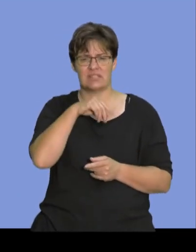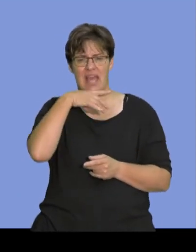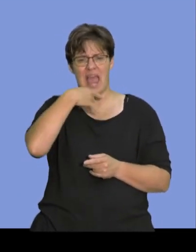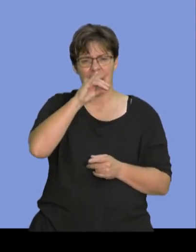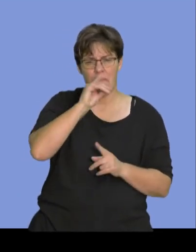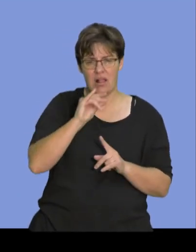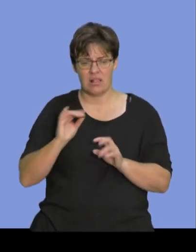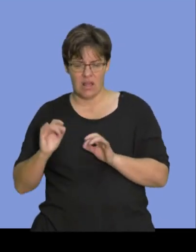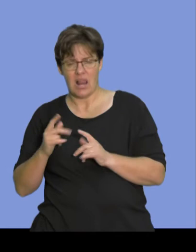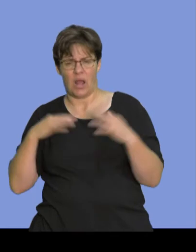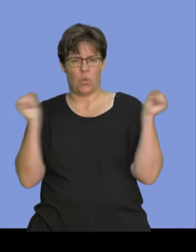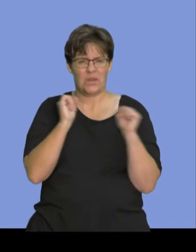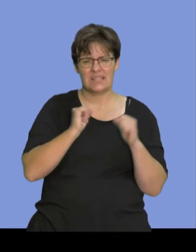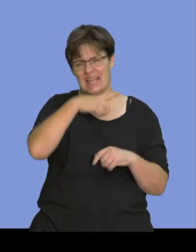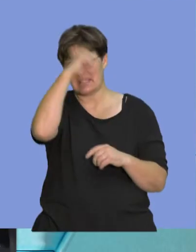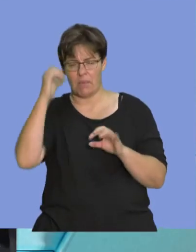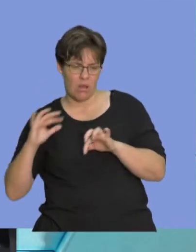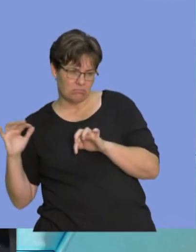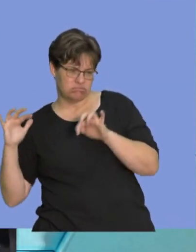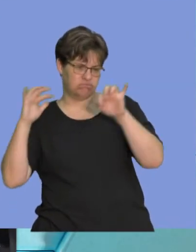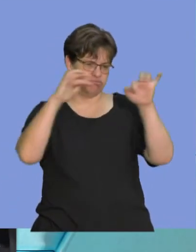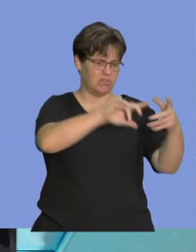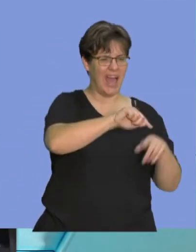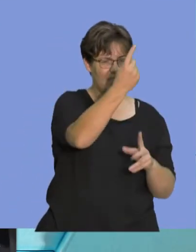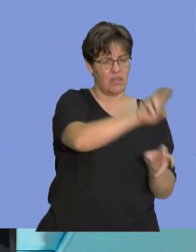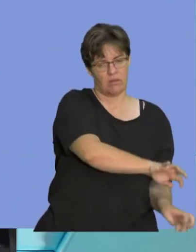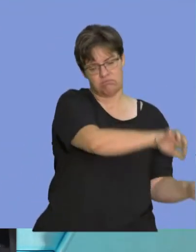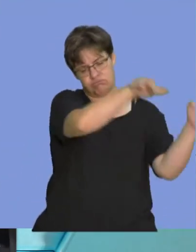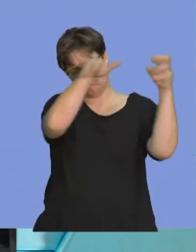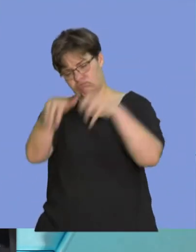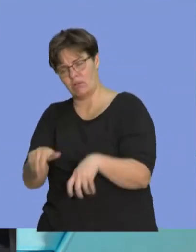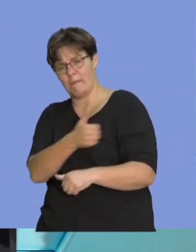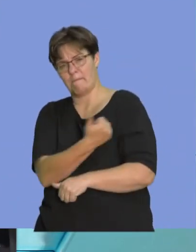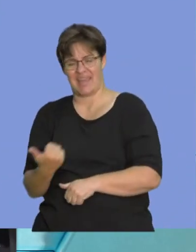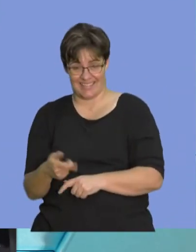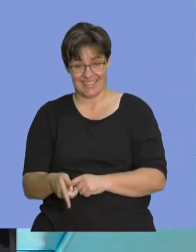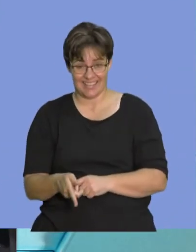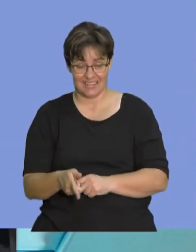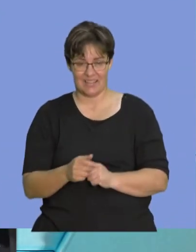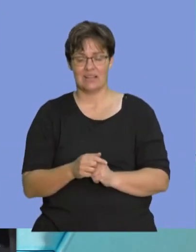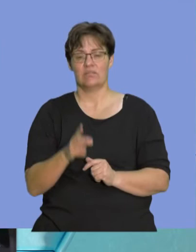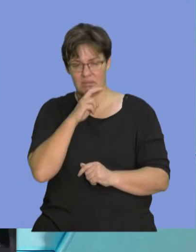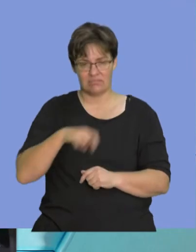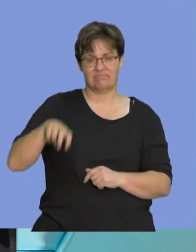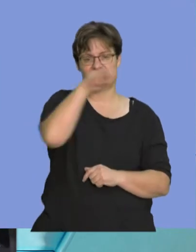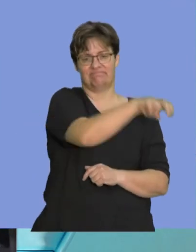and animals. The sense of direction is, in everyday life, it's something that's often chaotic. You